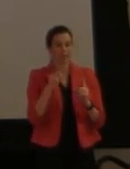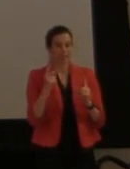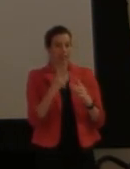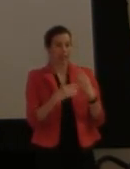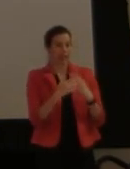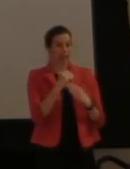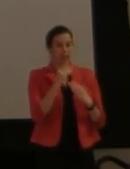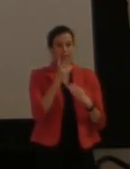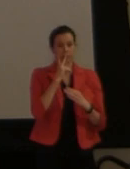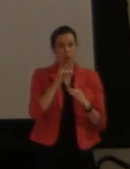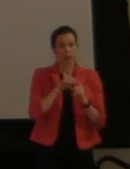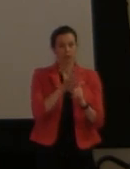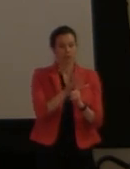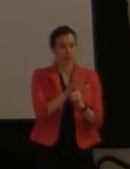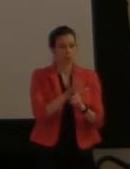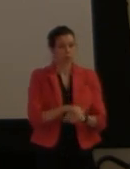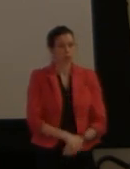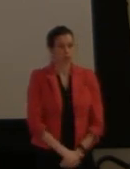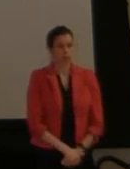smoke exposure.